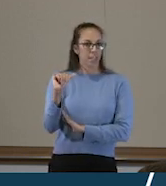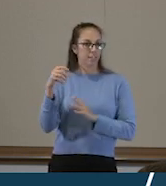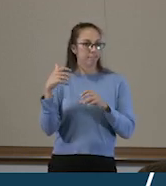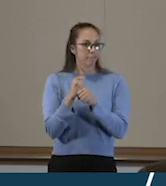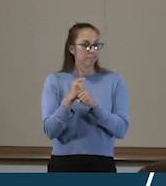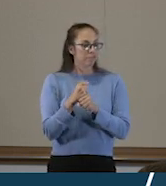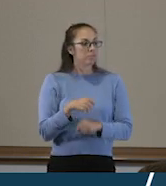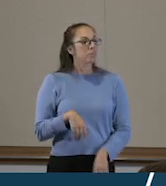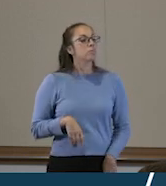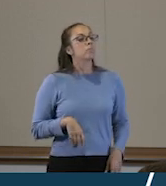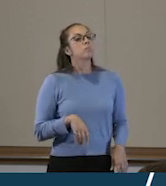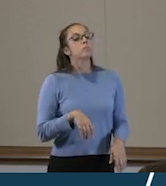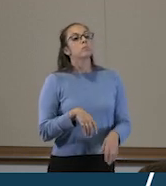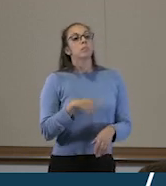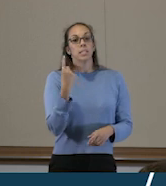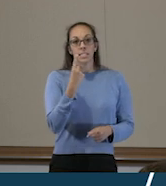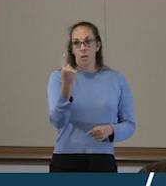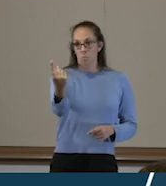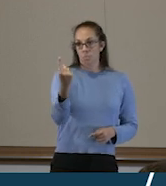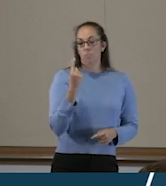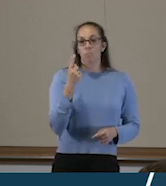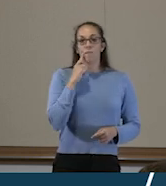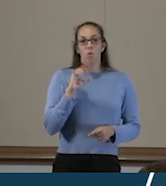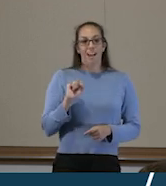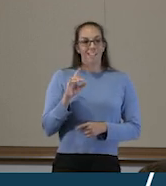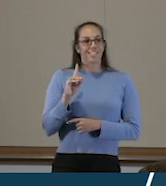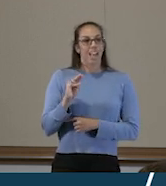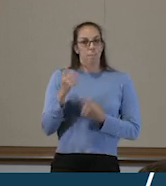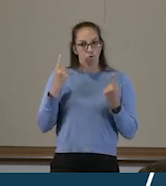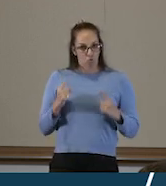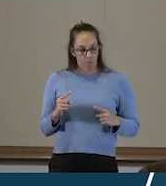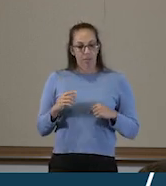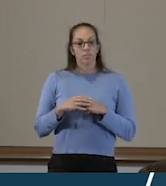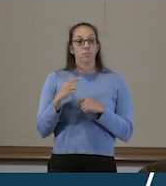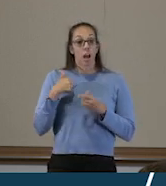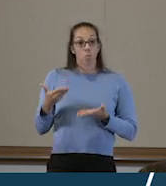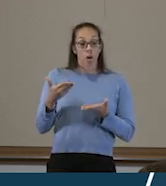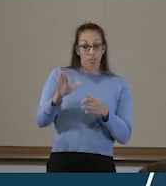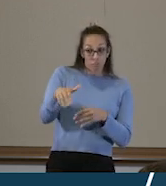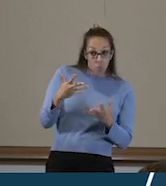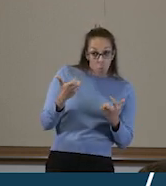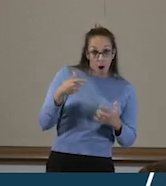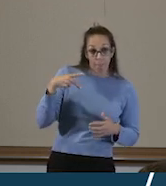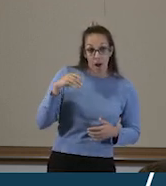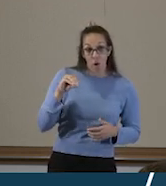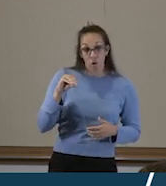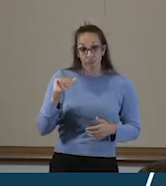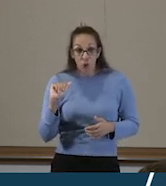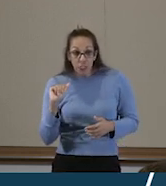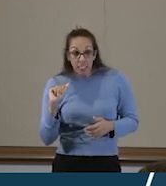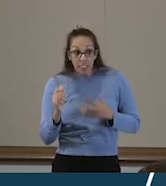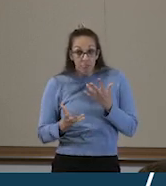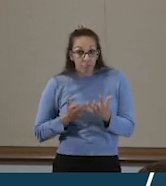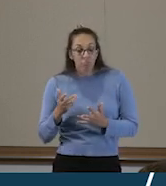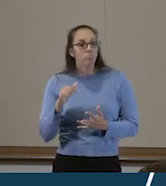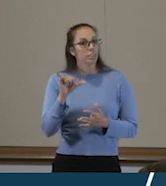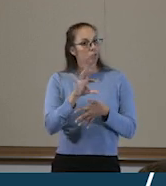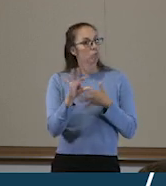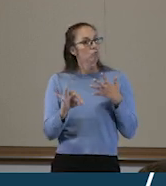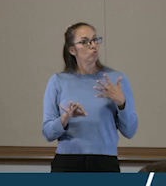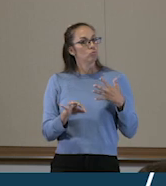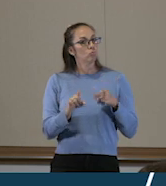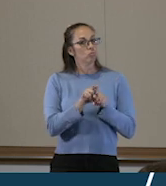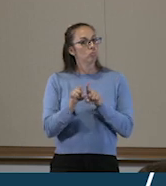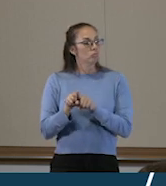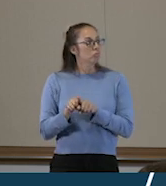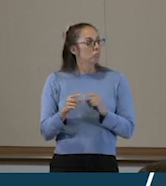get somebody who comes in for an SDM agreement, I will offer power of attorney as an option as well, okay?